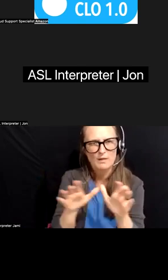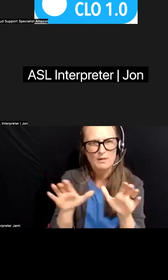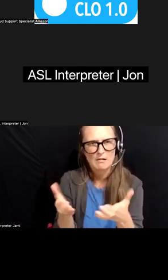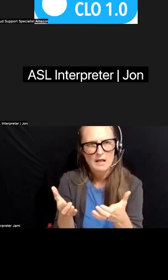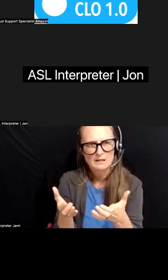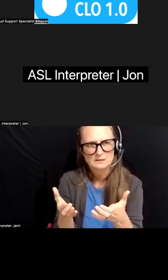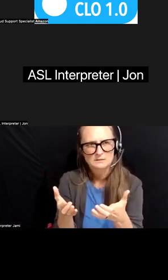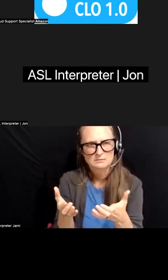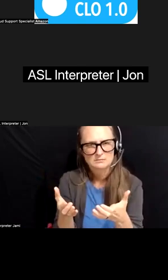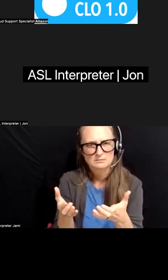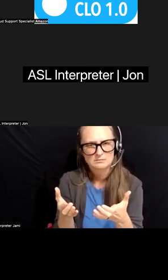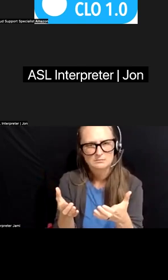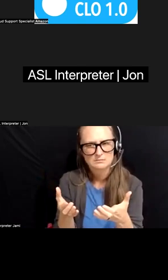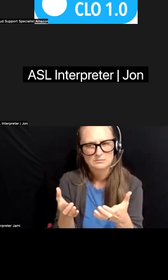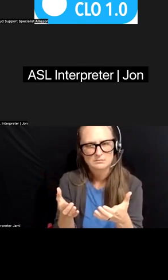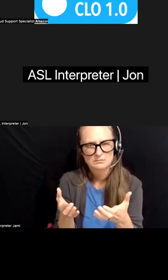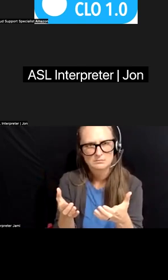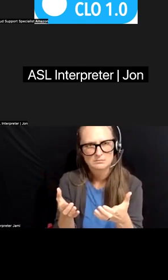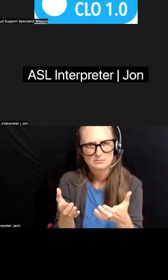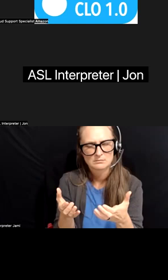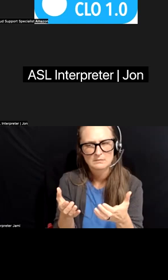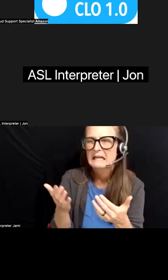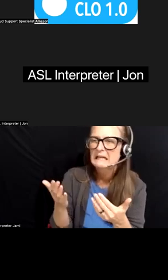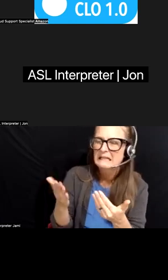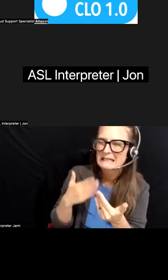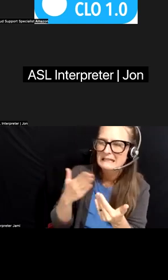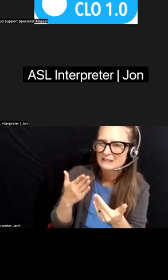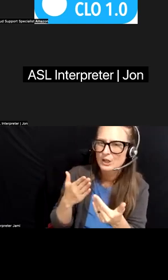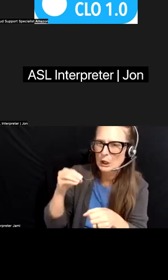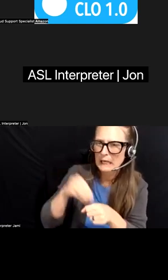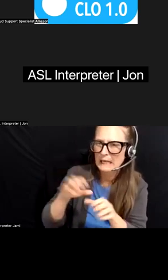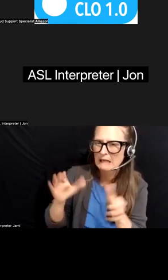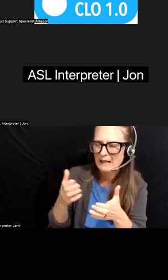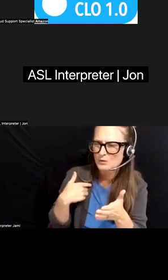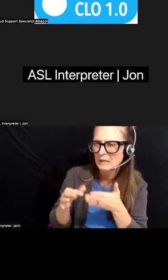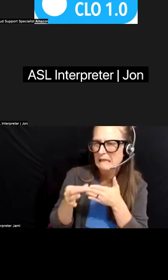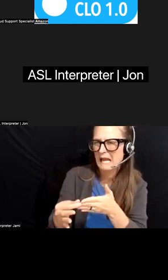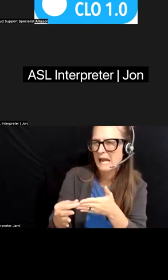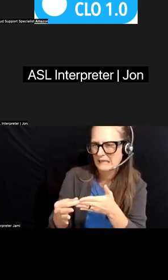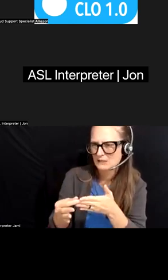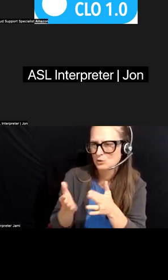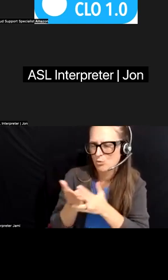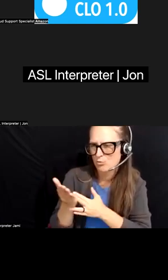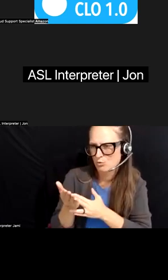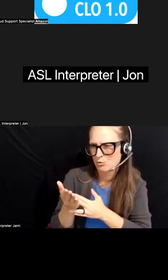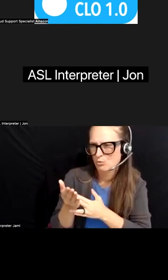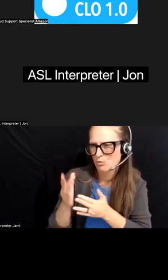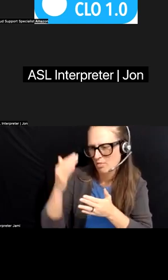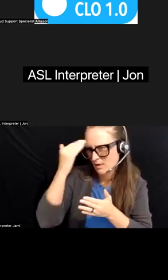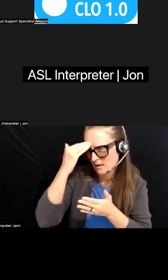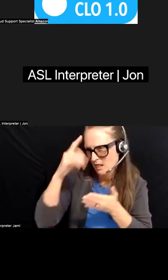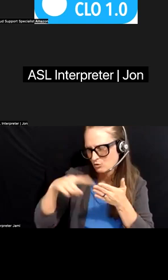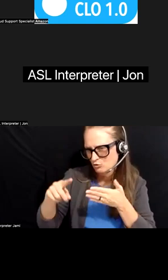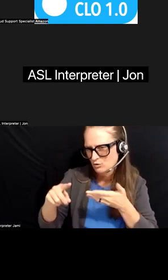still understanding something. It's easier to do it in class. We'll guide you through it. If there's a TA has